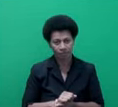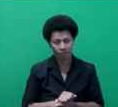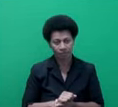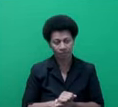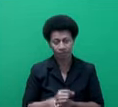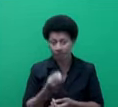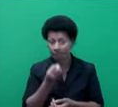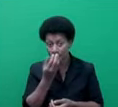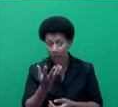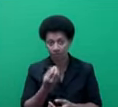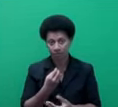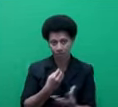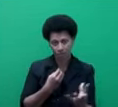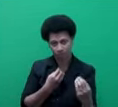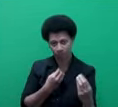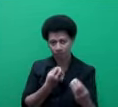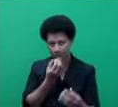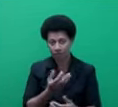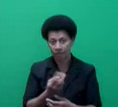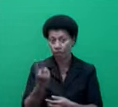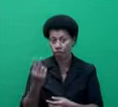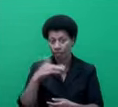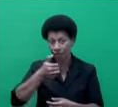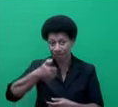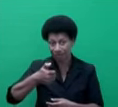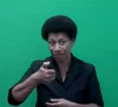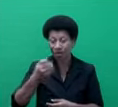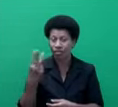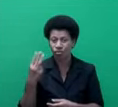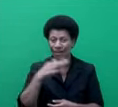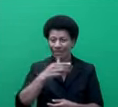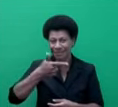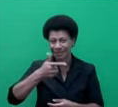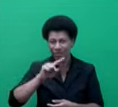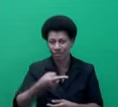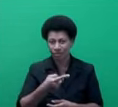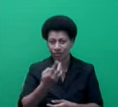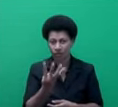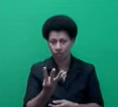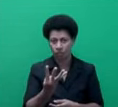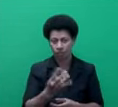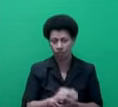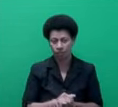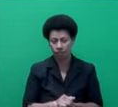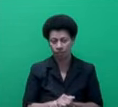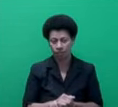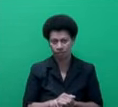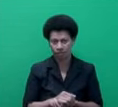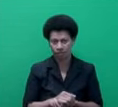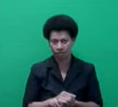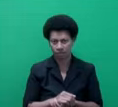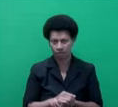I'll tell you why in a minute. In 2006, it was 307,004. Of that, sir, if we go back